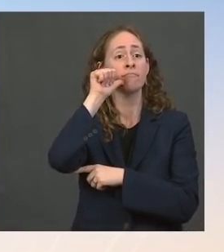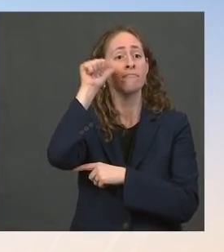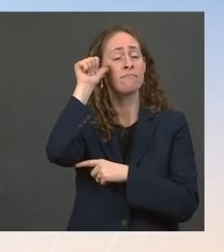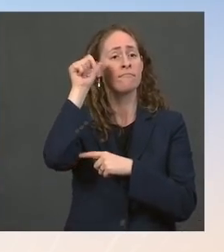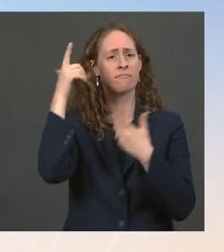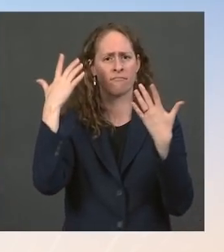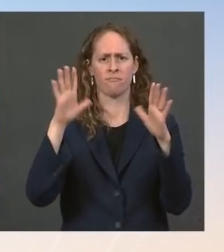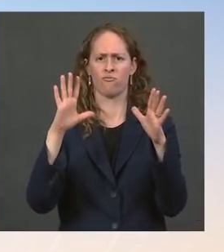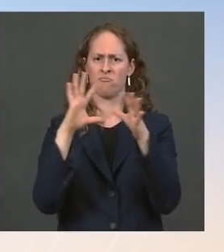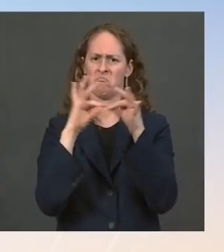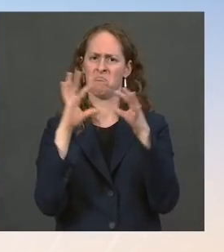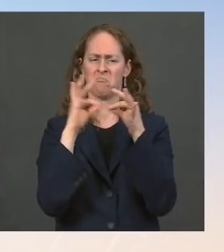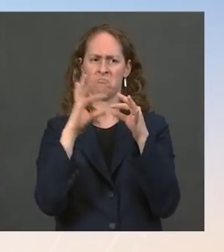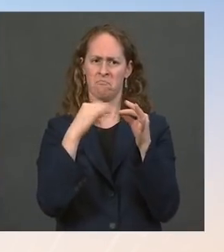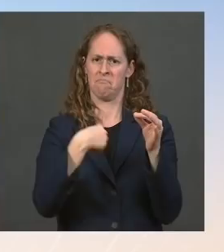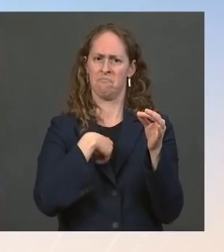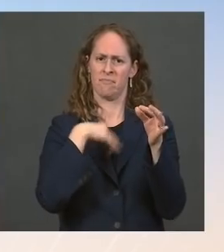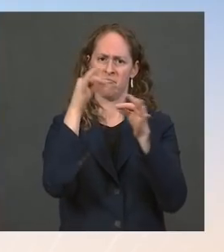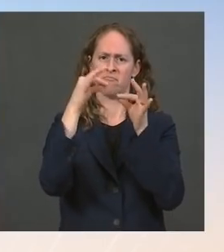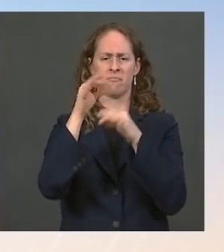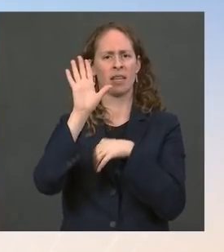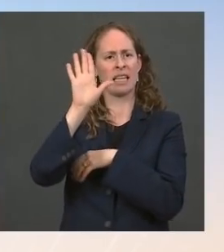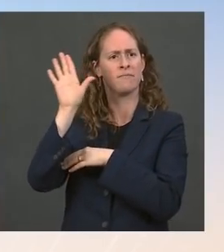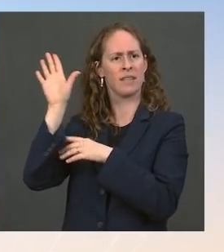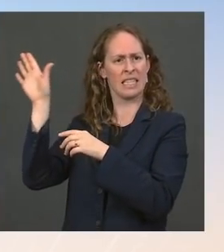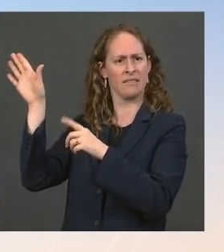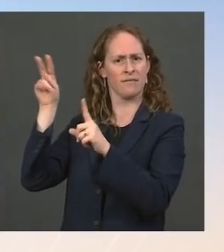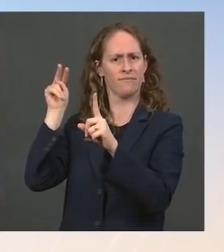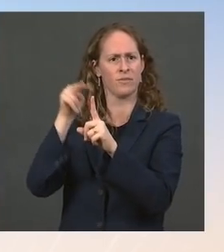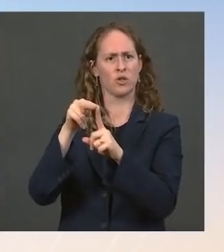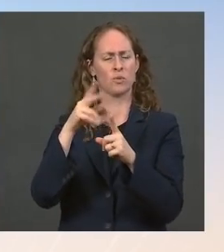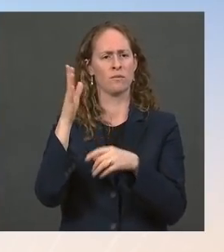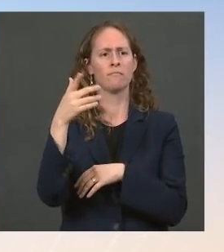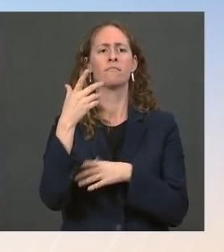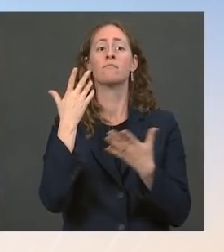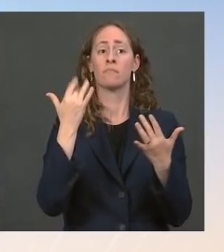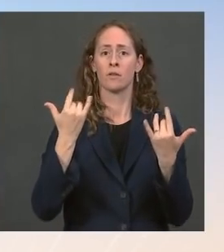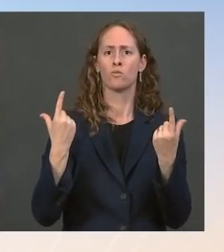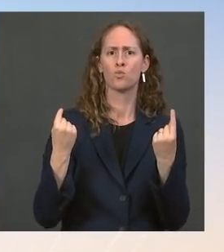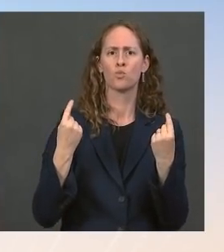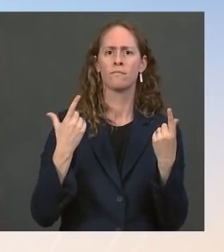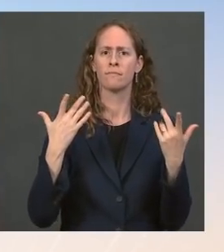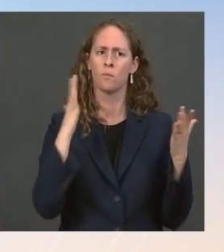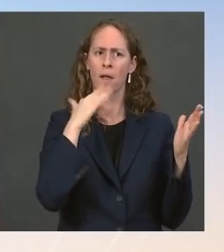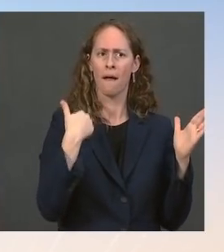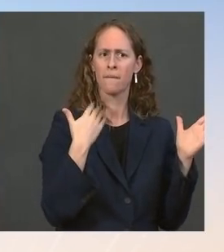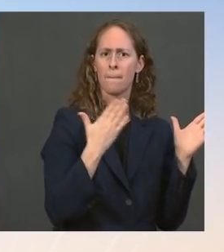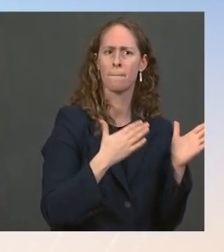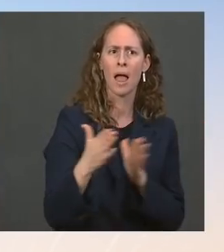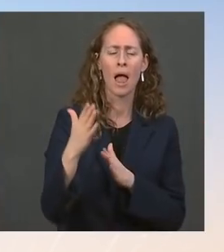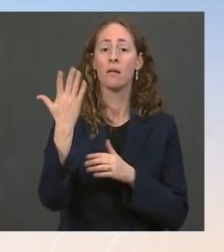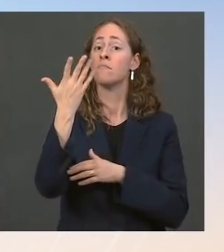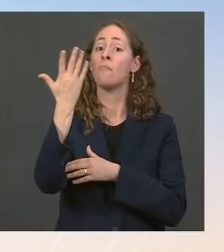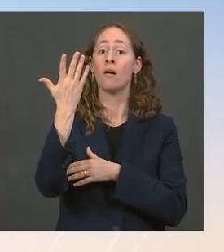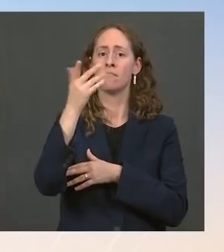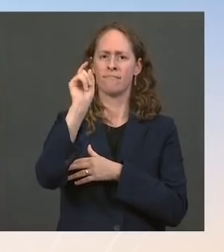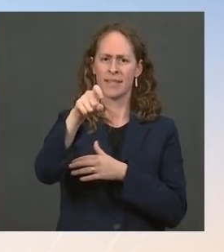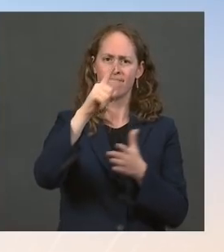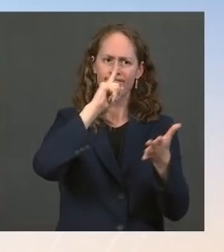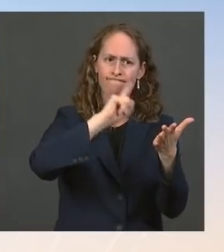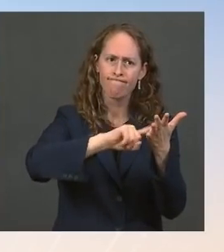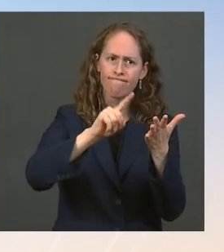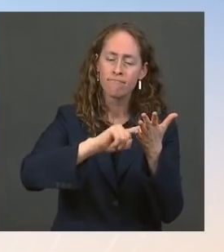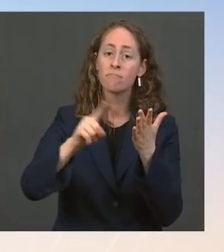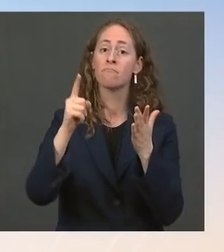of view is also reflected in the actions that have been taken through the administration, including the investigation, including the change in policy.